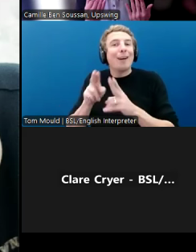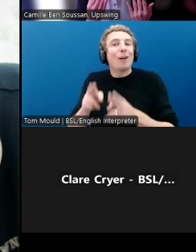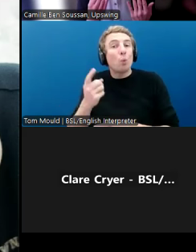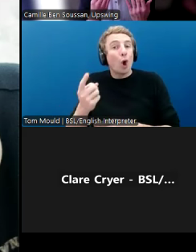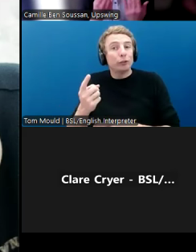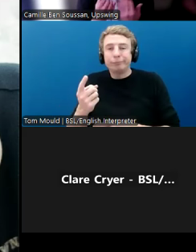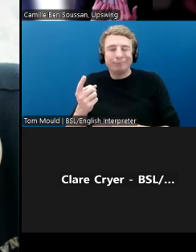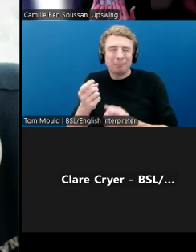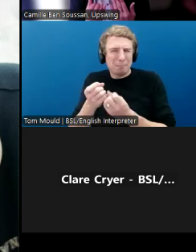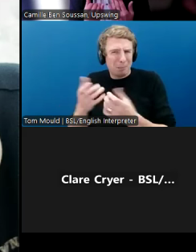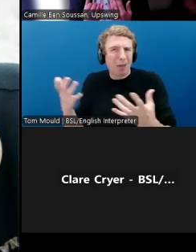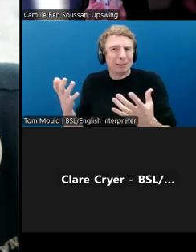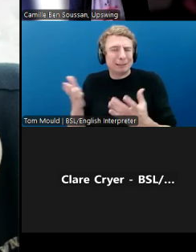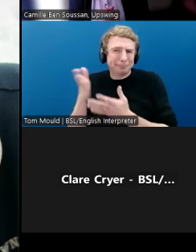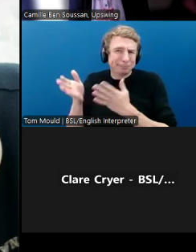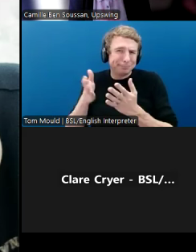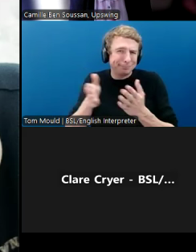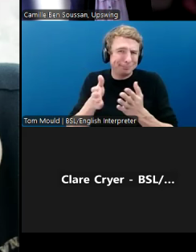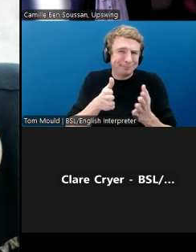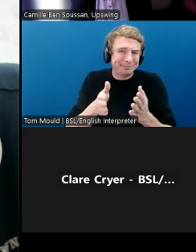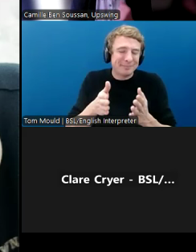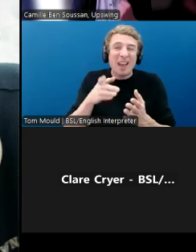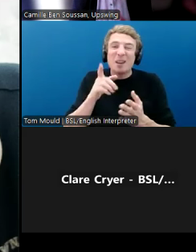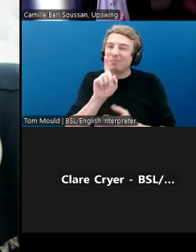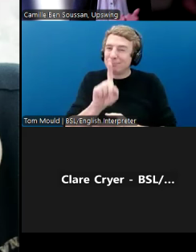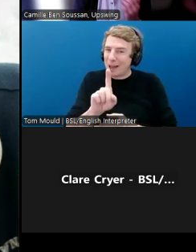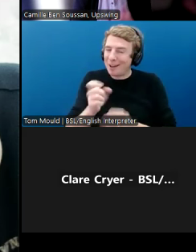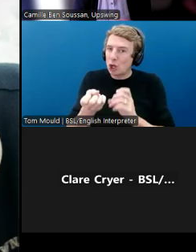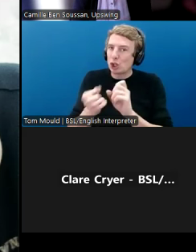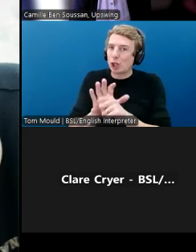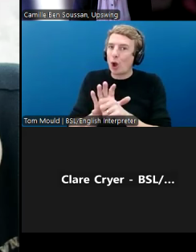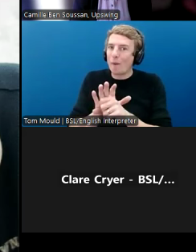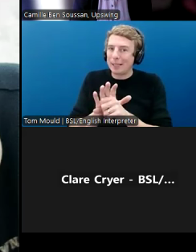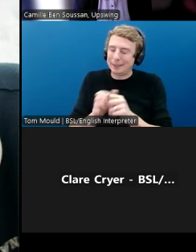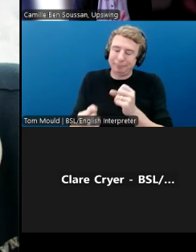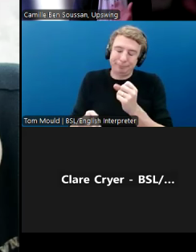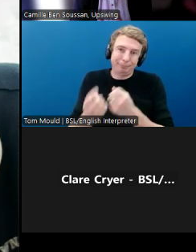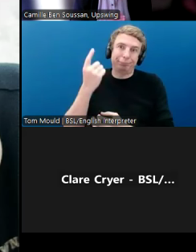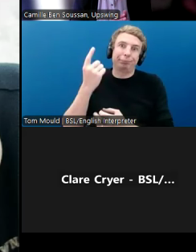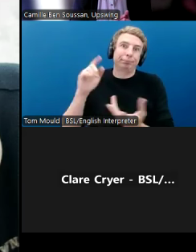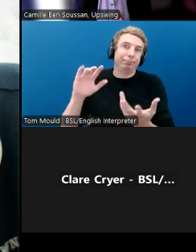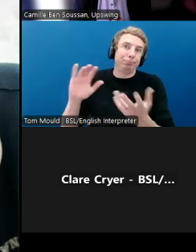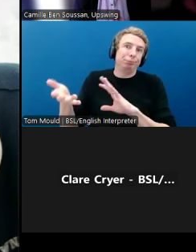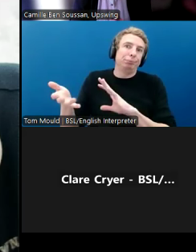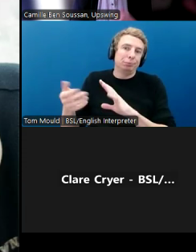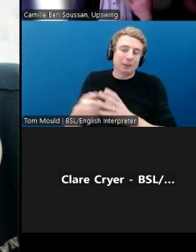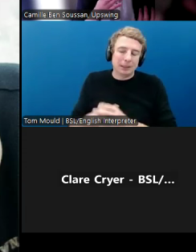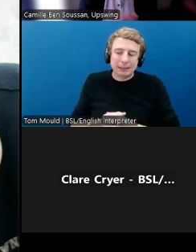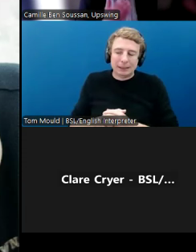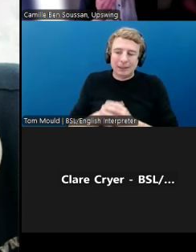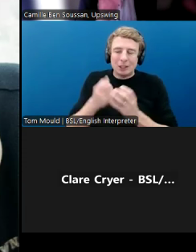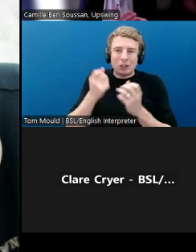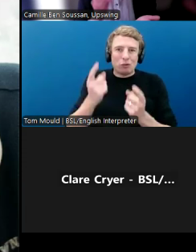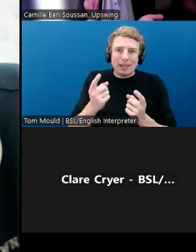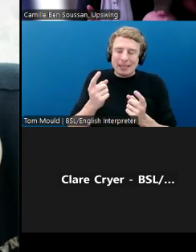COVID, just at the time. So we realized we wanted to really bring in a digital element to the project. We